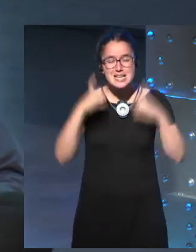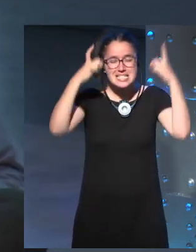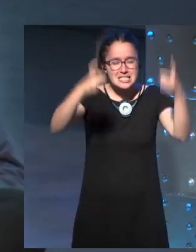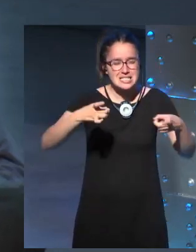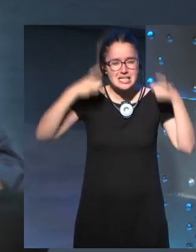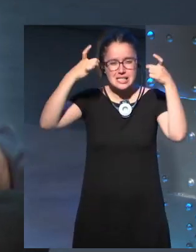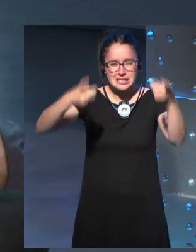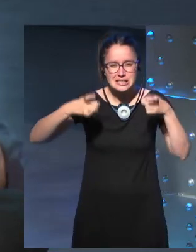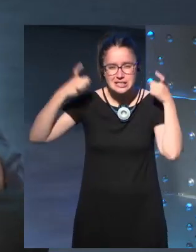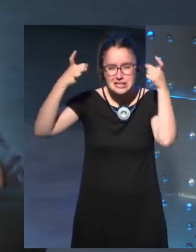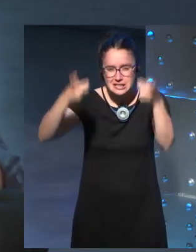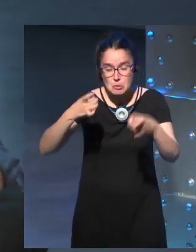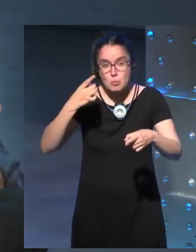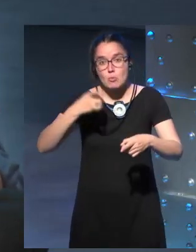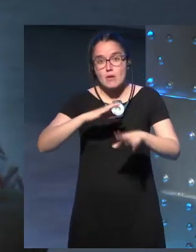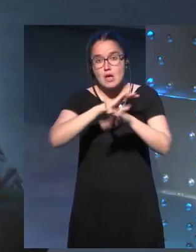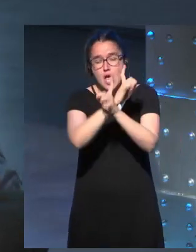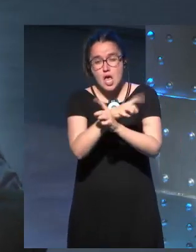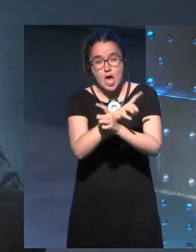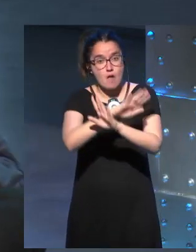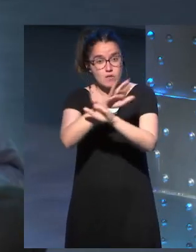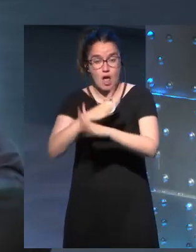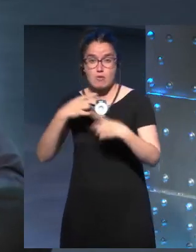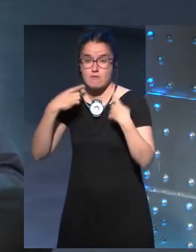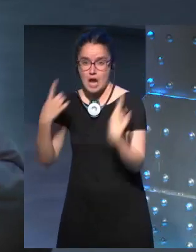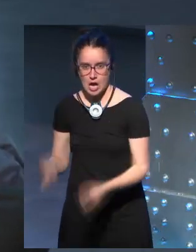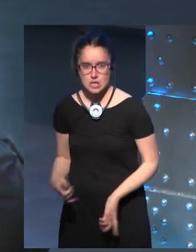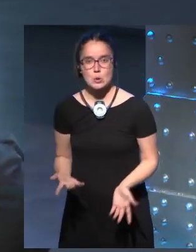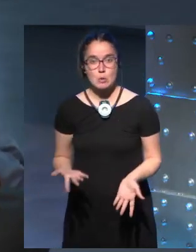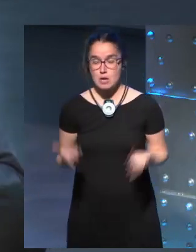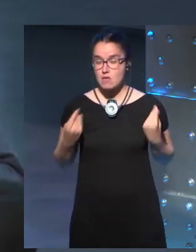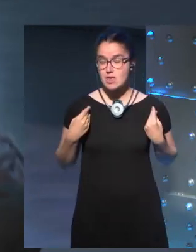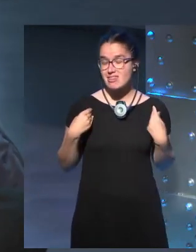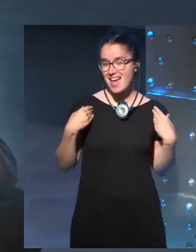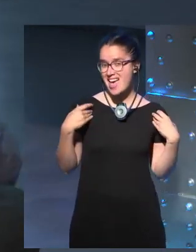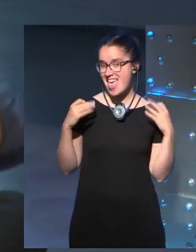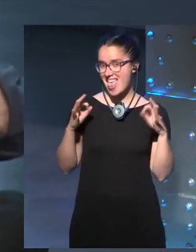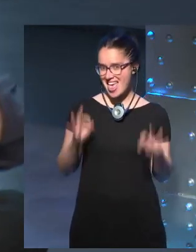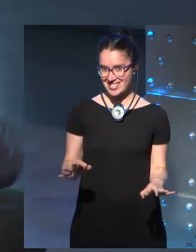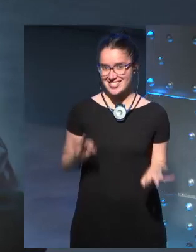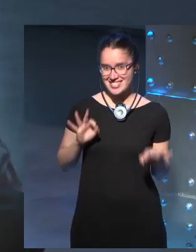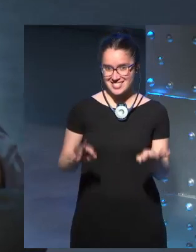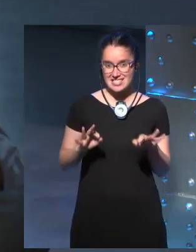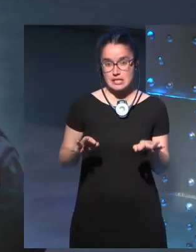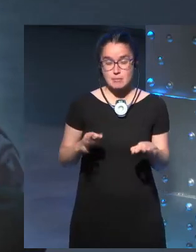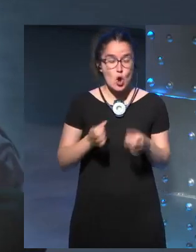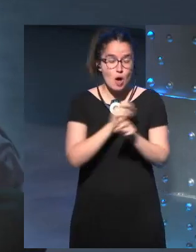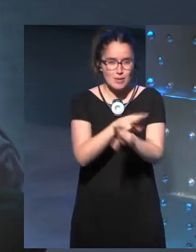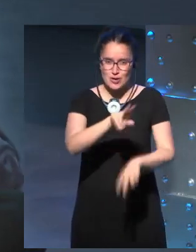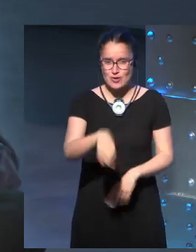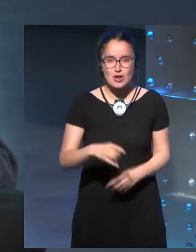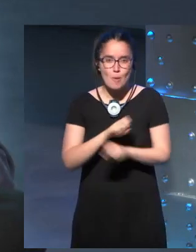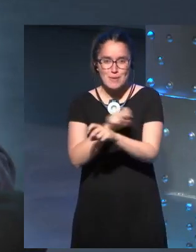go badly wrong for you. This is what life is like, right? And But that's not the worst thing. The worst thing